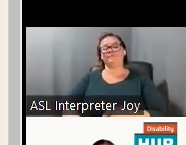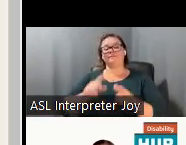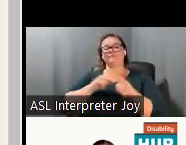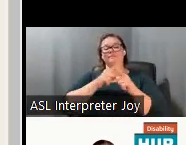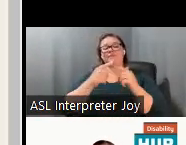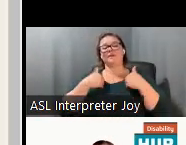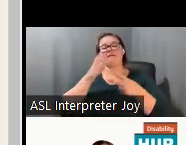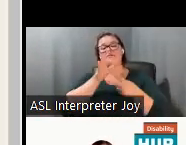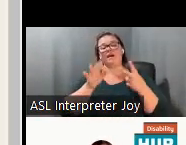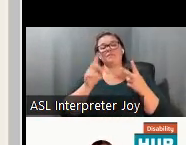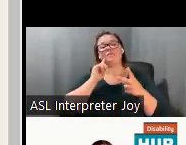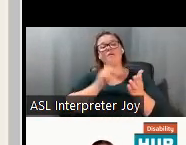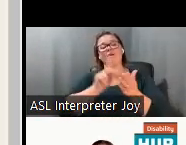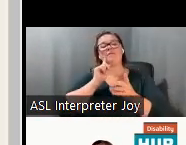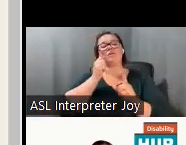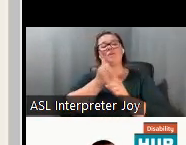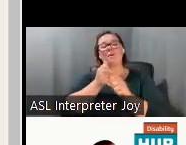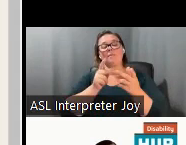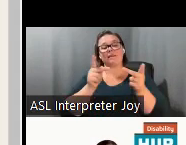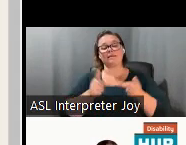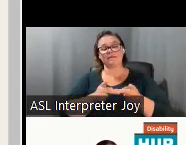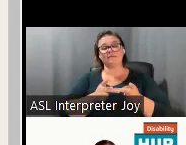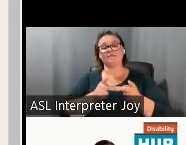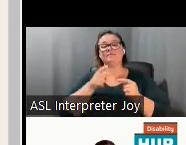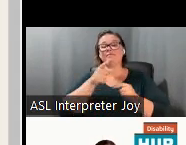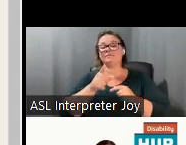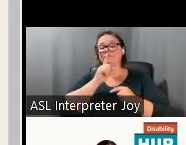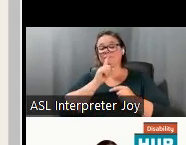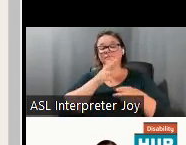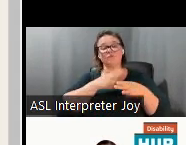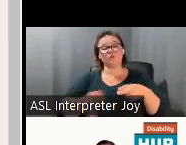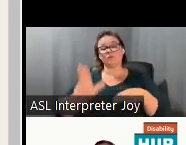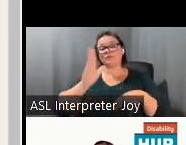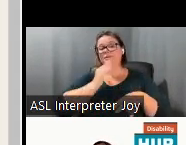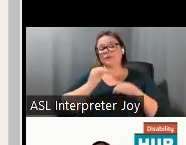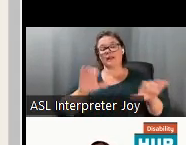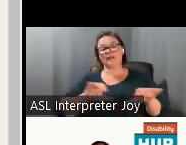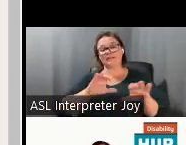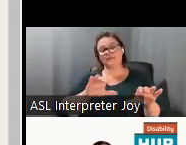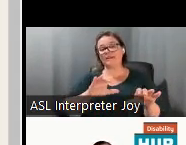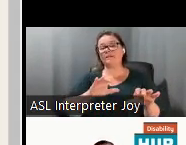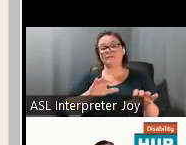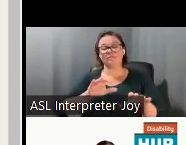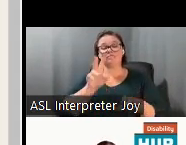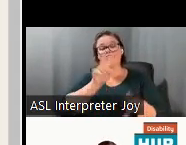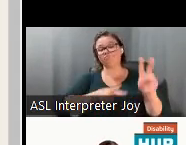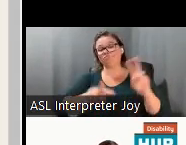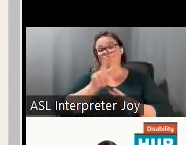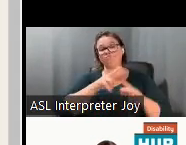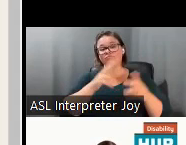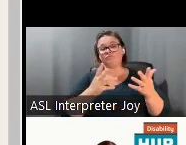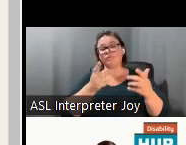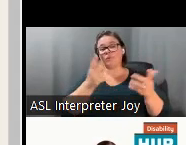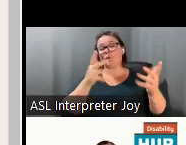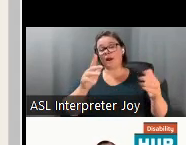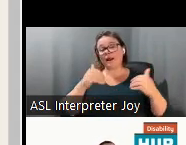for paying for your own place. And this is a very short and sweet activity to look at what do you already